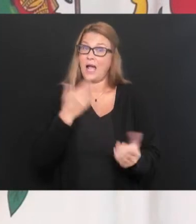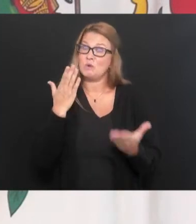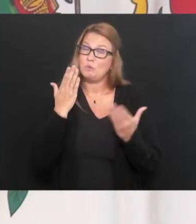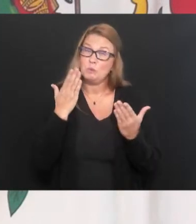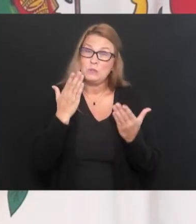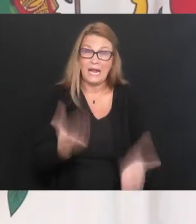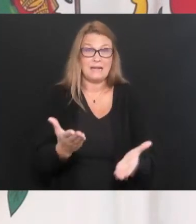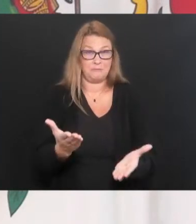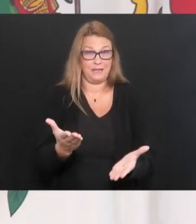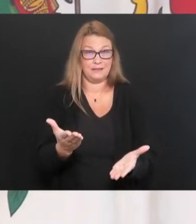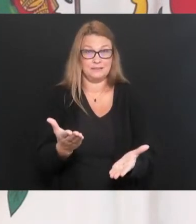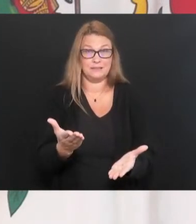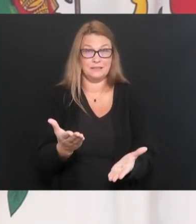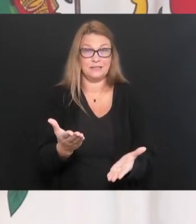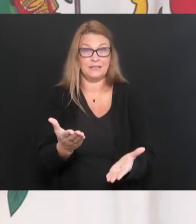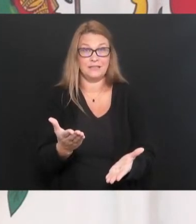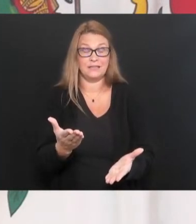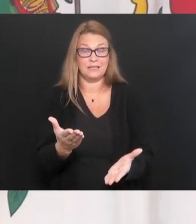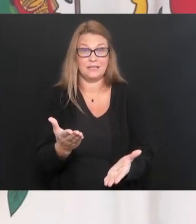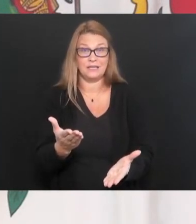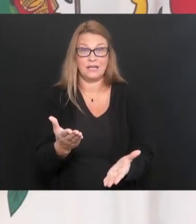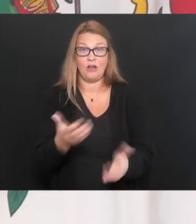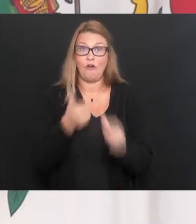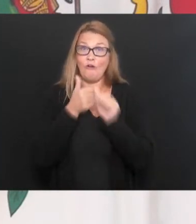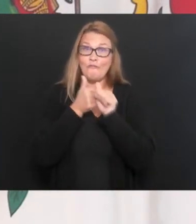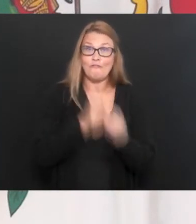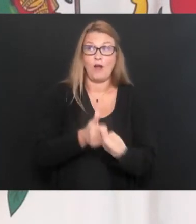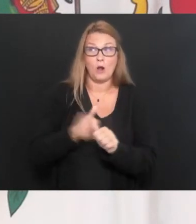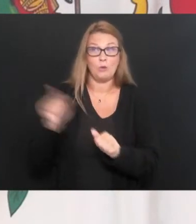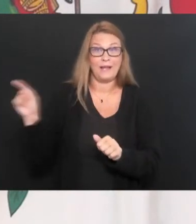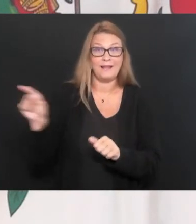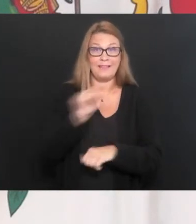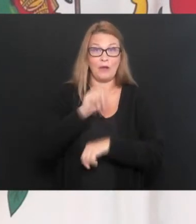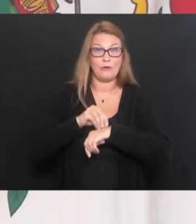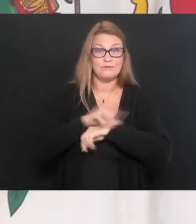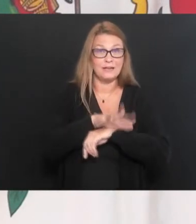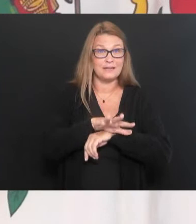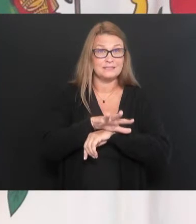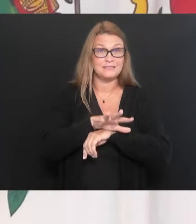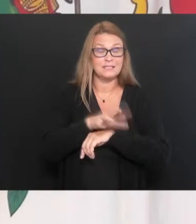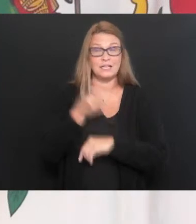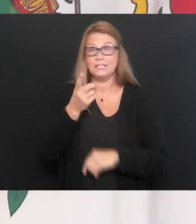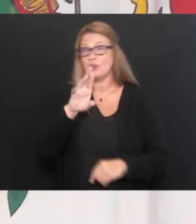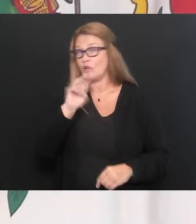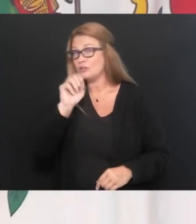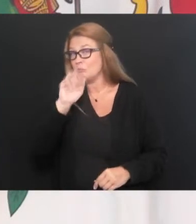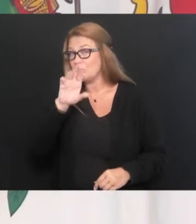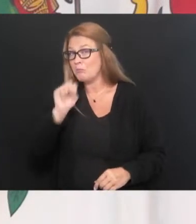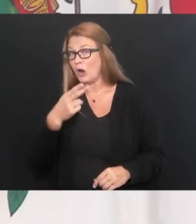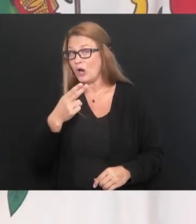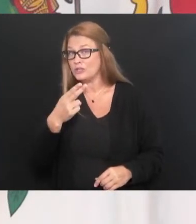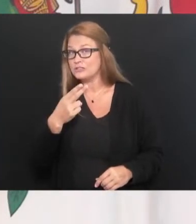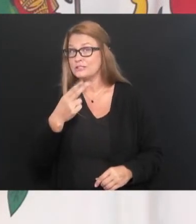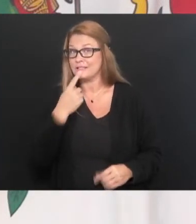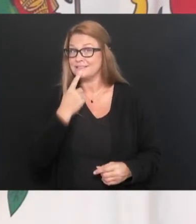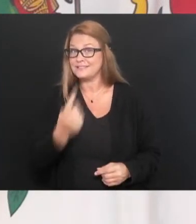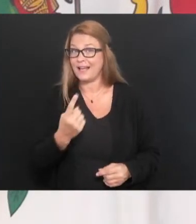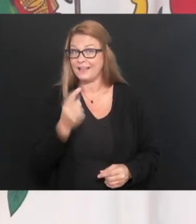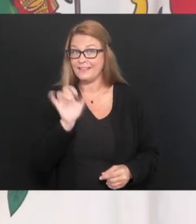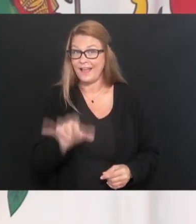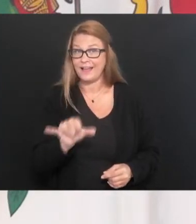recommend taking heed to what these people are saying. Dr. Marsh also added